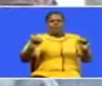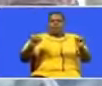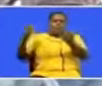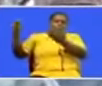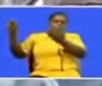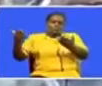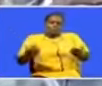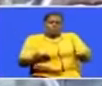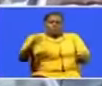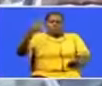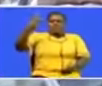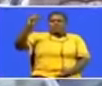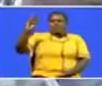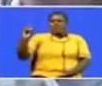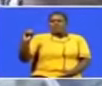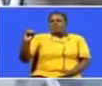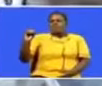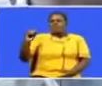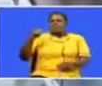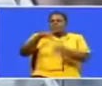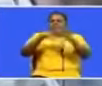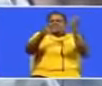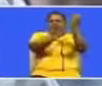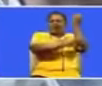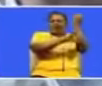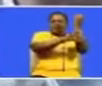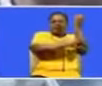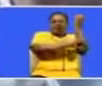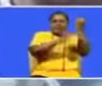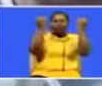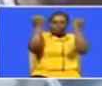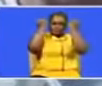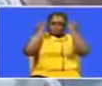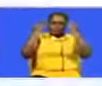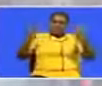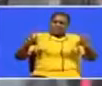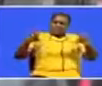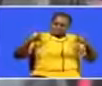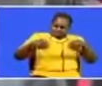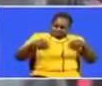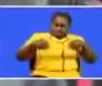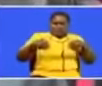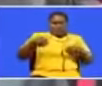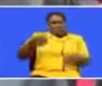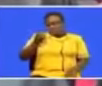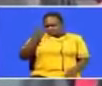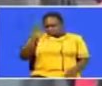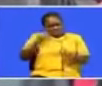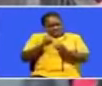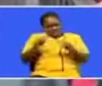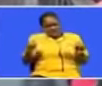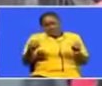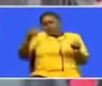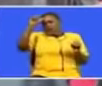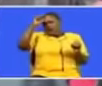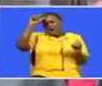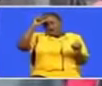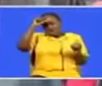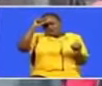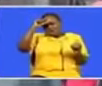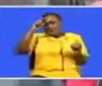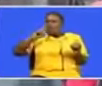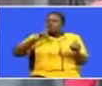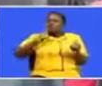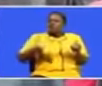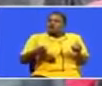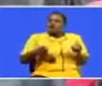Kuingizwa kwa mahindi za GMO ama vyakula vya GMO katika nchi ya Kenya. Mahakama imekubaliana sisi, tunashindwa ni kwa nini serikali inaagiza GMO kutoka